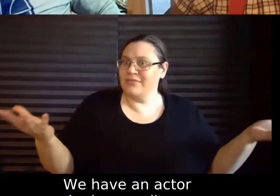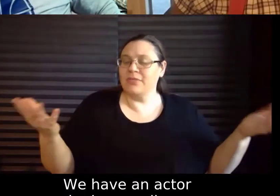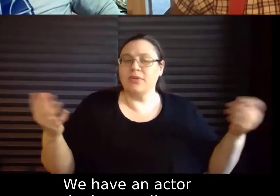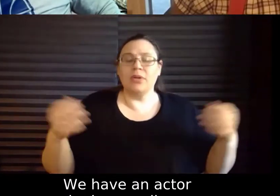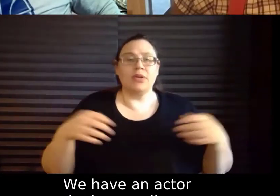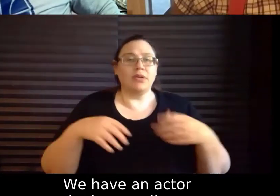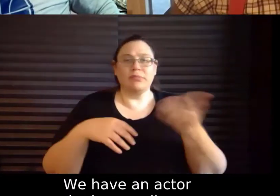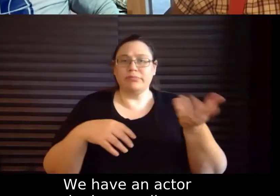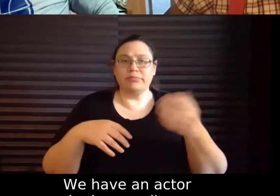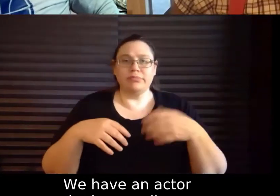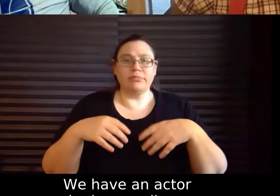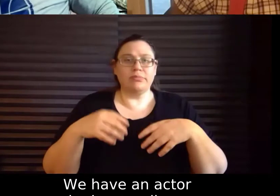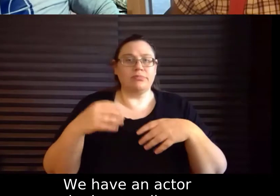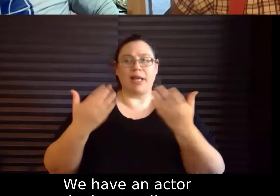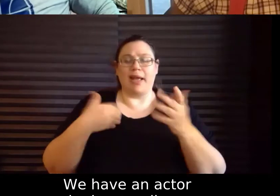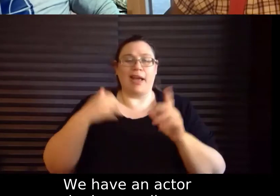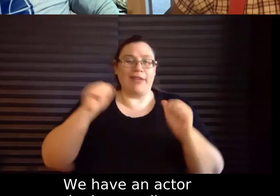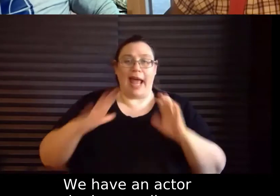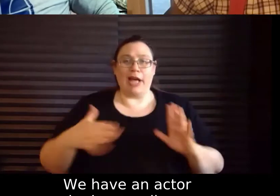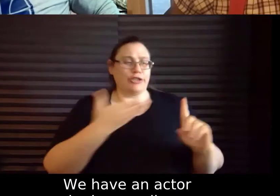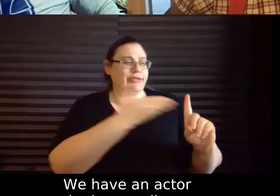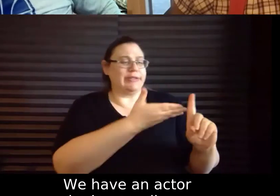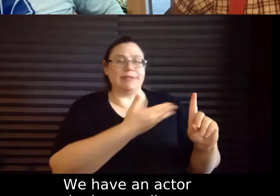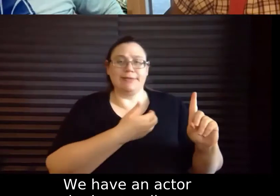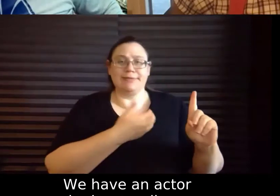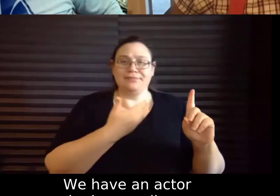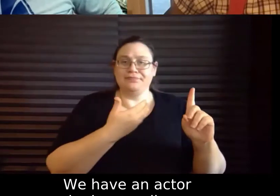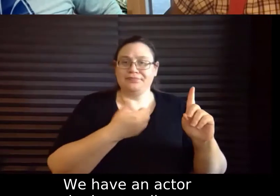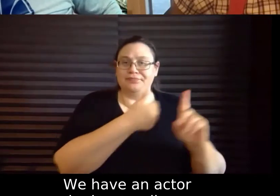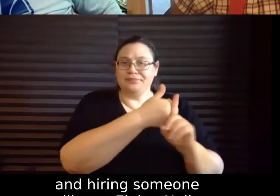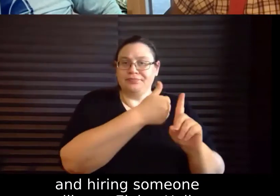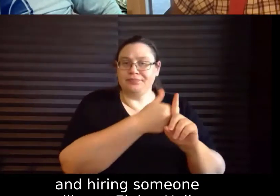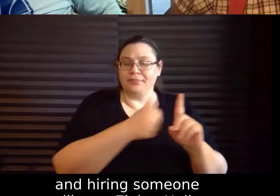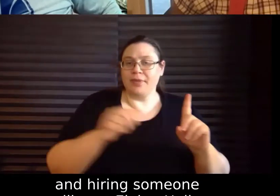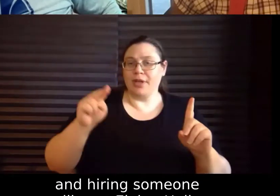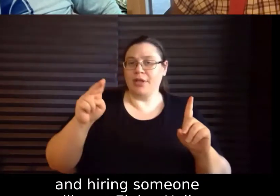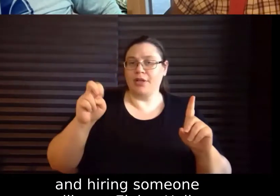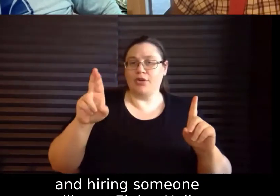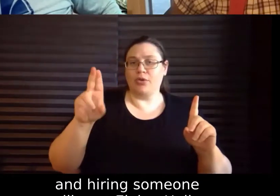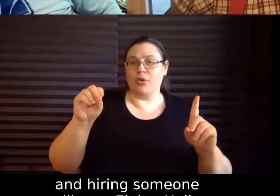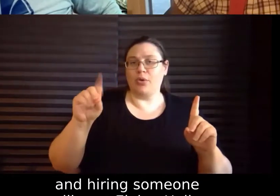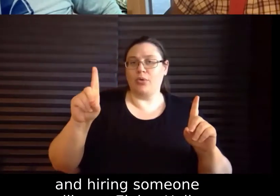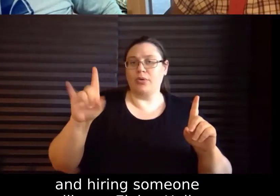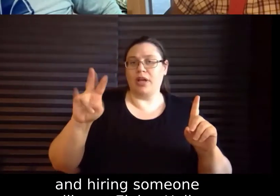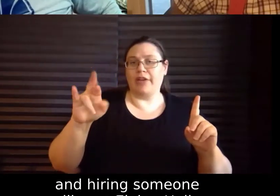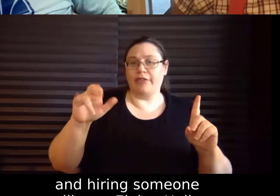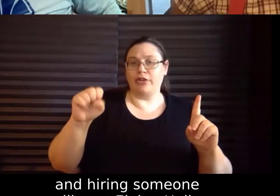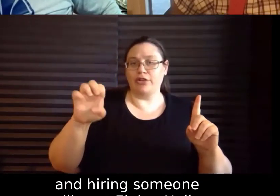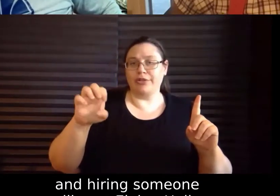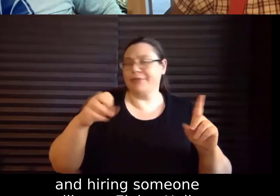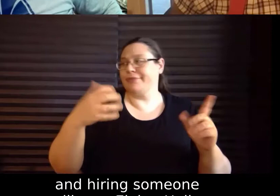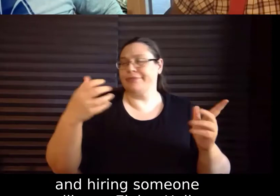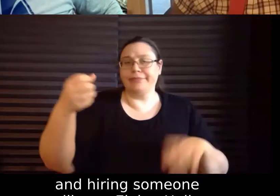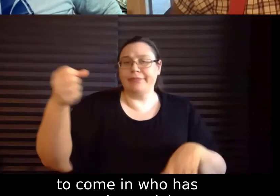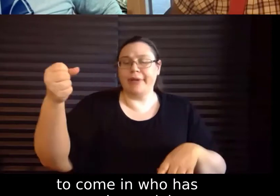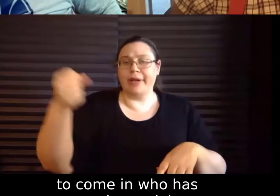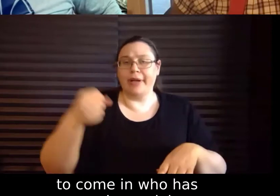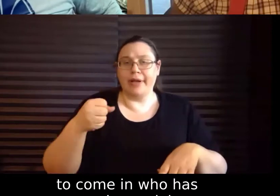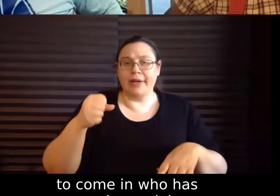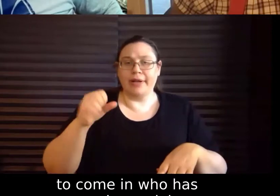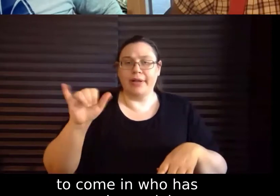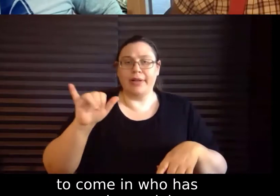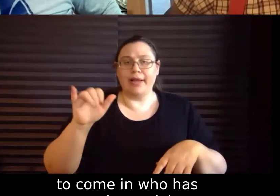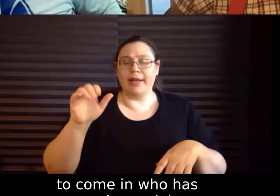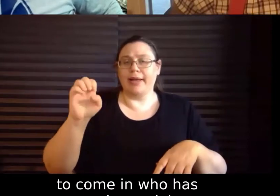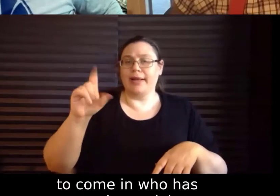we have an actress with who is neurodiverse, and hiring somebody like an Elaine Hall to